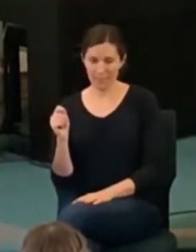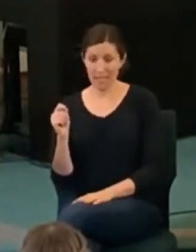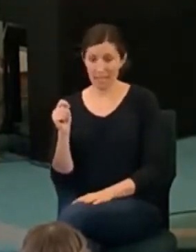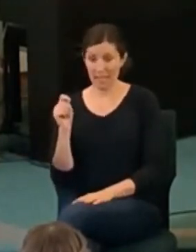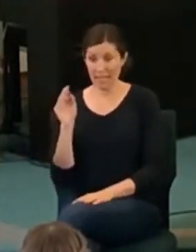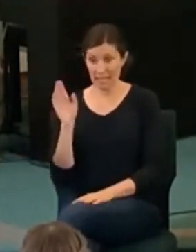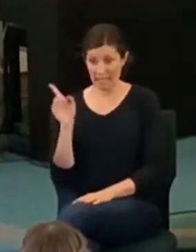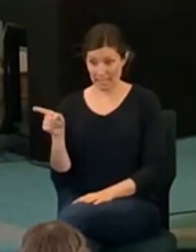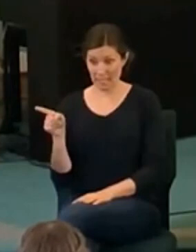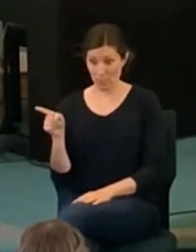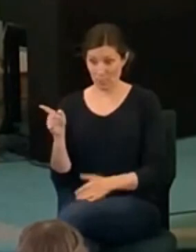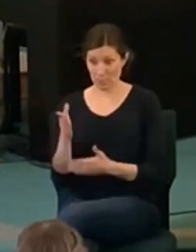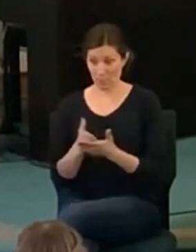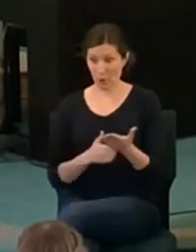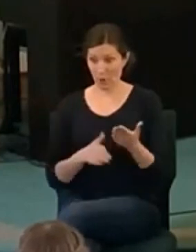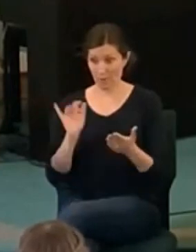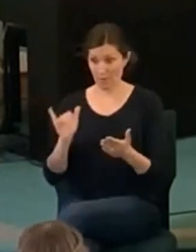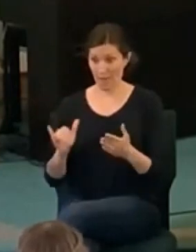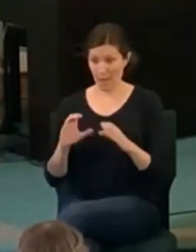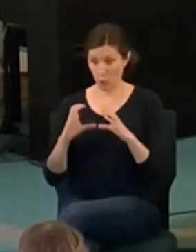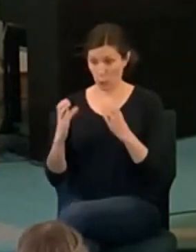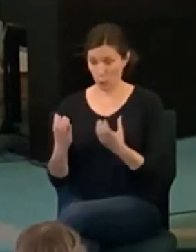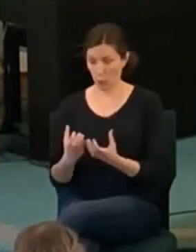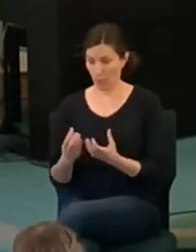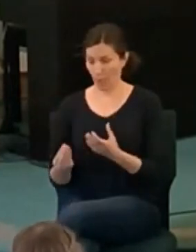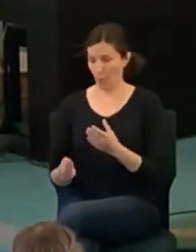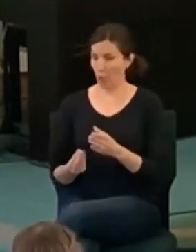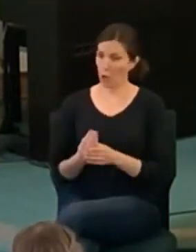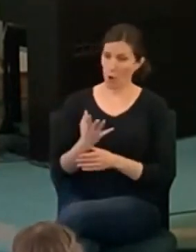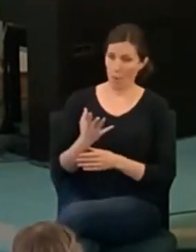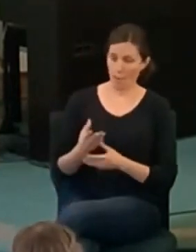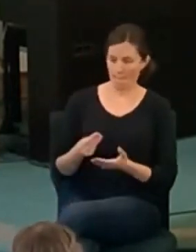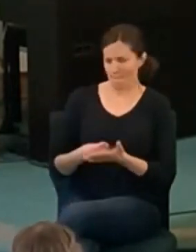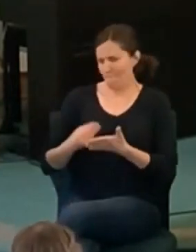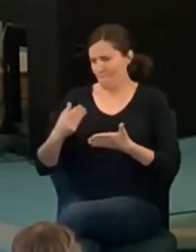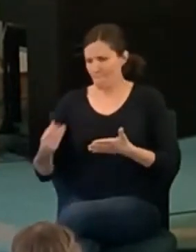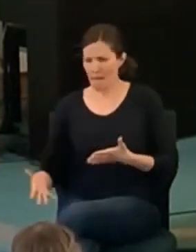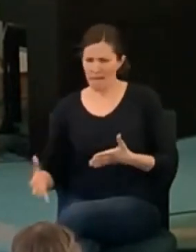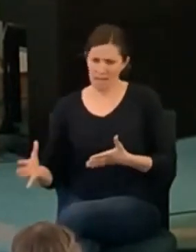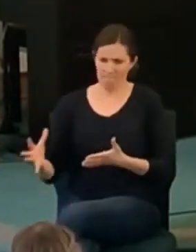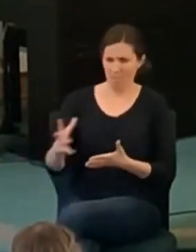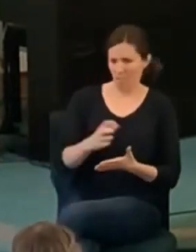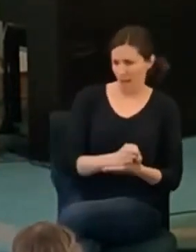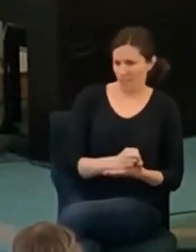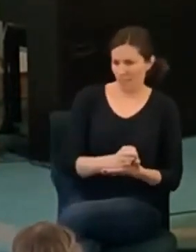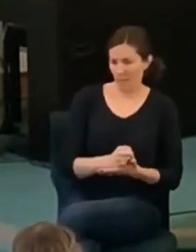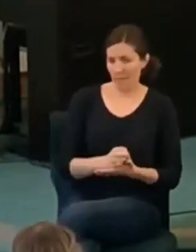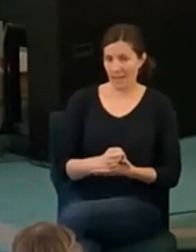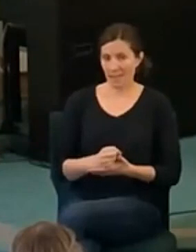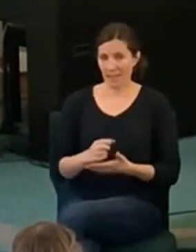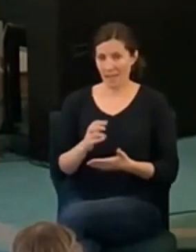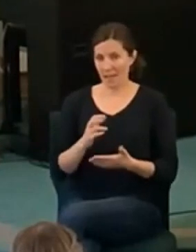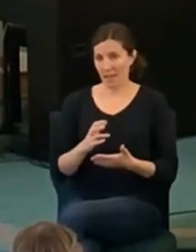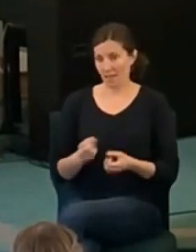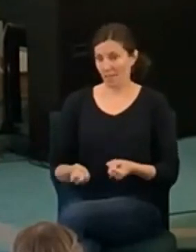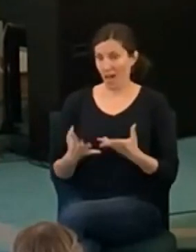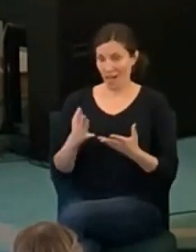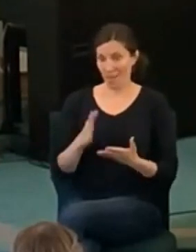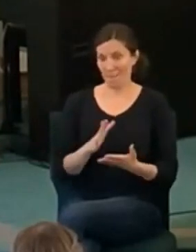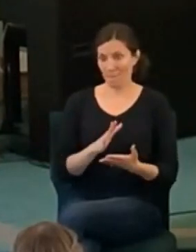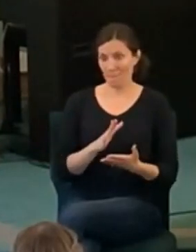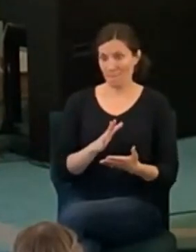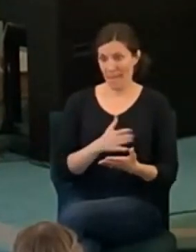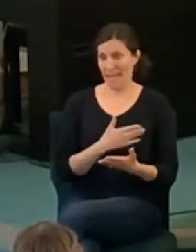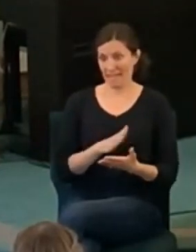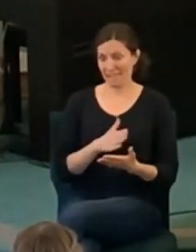the band members of Korn back in the early 2000s when they were popular and growing. And he's told his